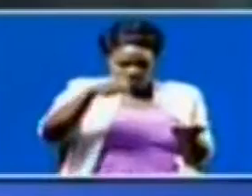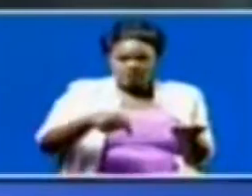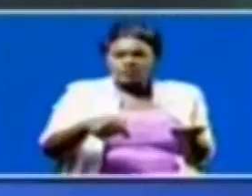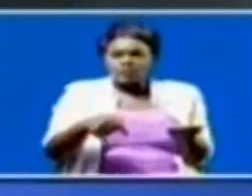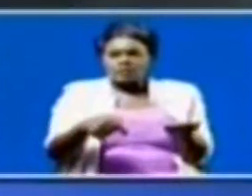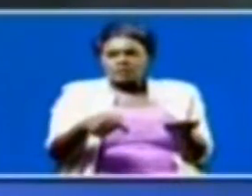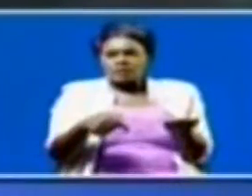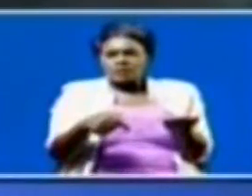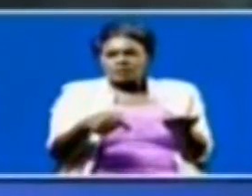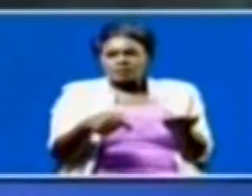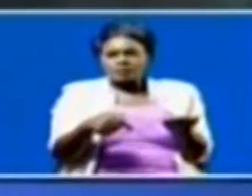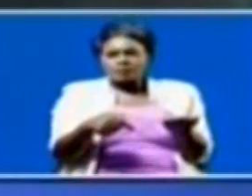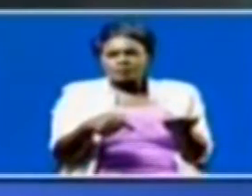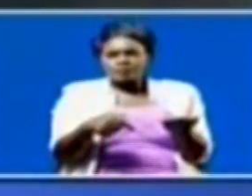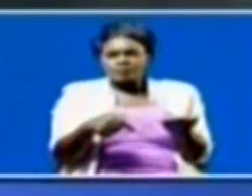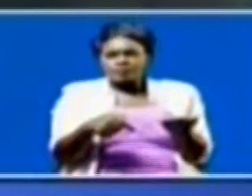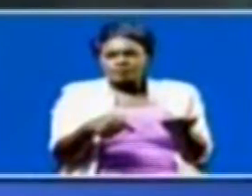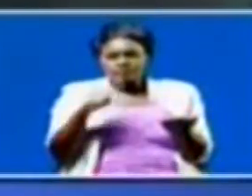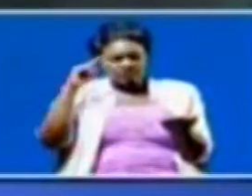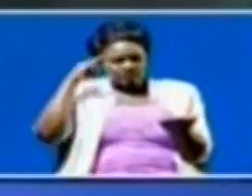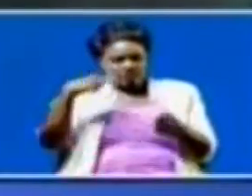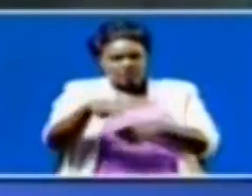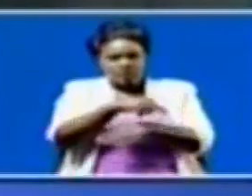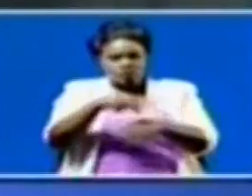what you did wearing Sonko's team, being the national team,